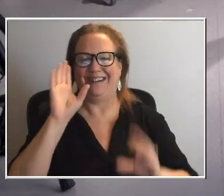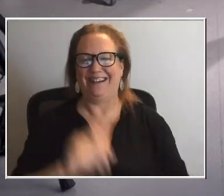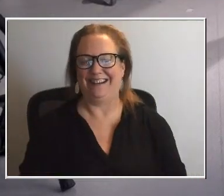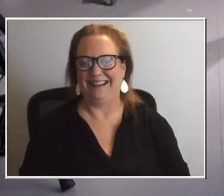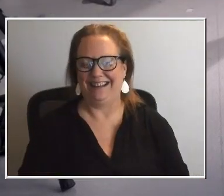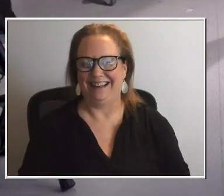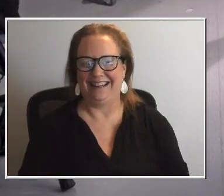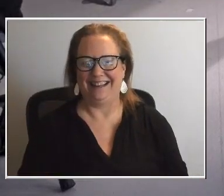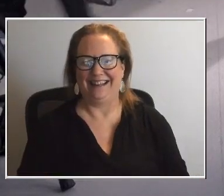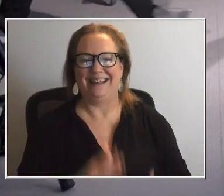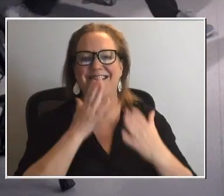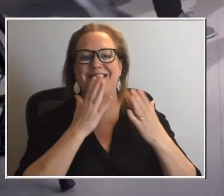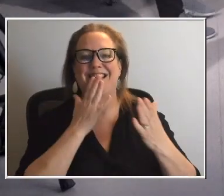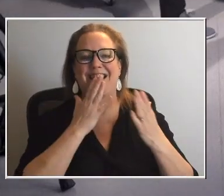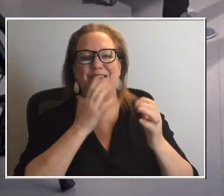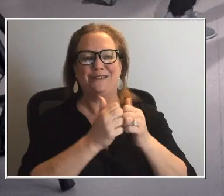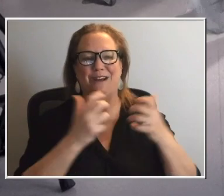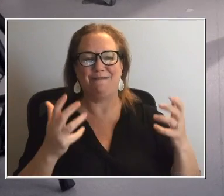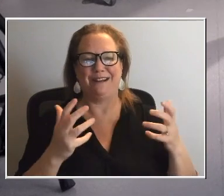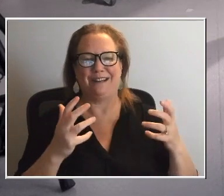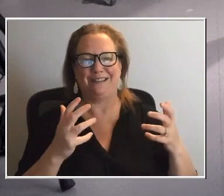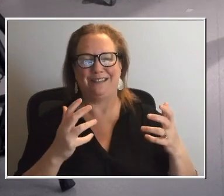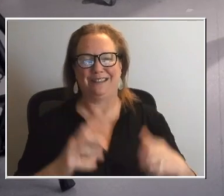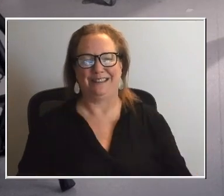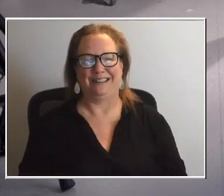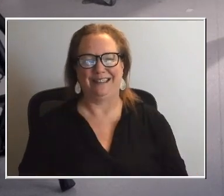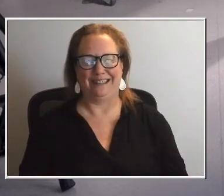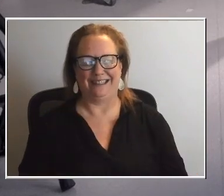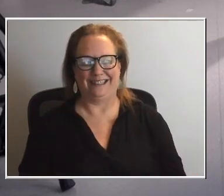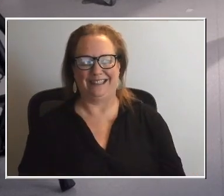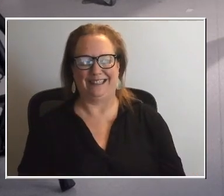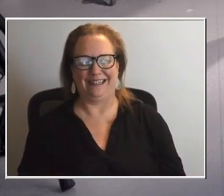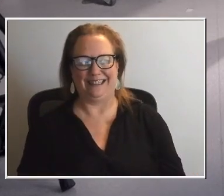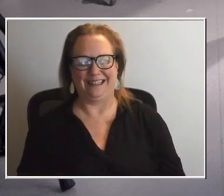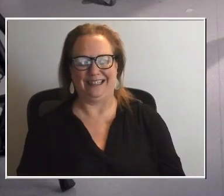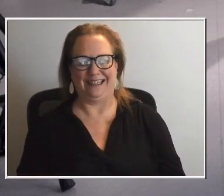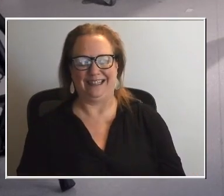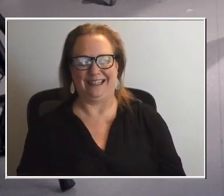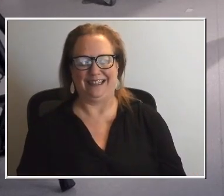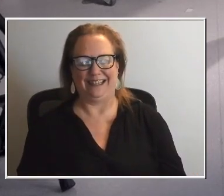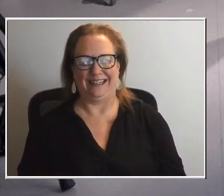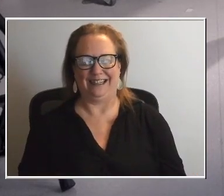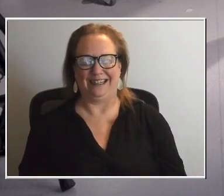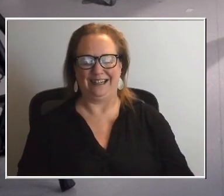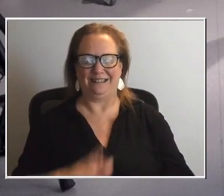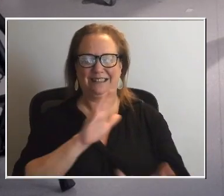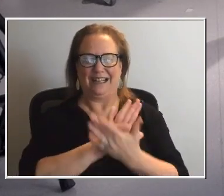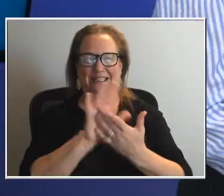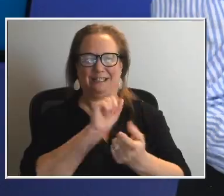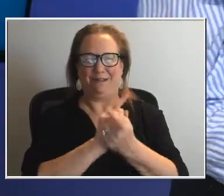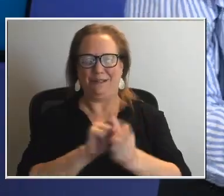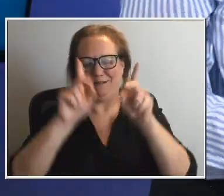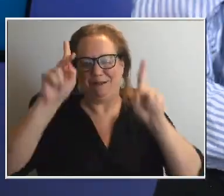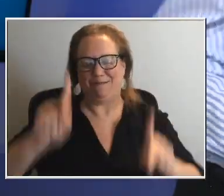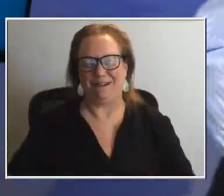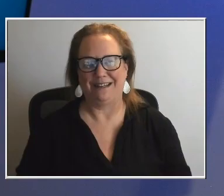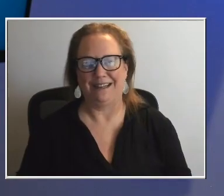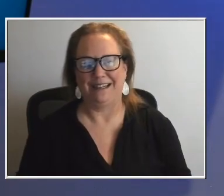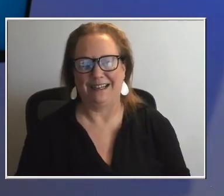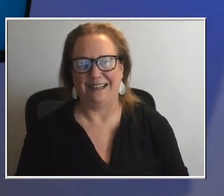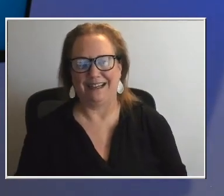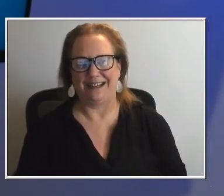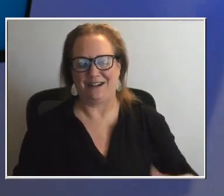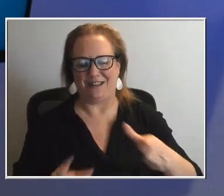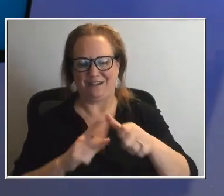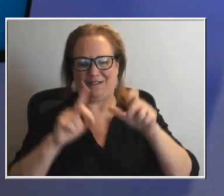Thank you so much. Oh, you bet. I should meet you. I mean it. Yeah. In person. Yeah. Rhonda, you're the first person,